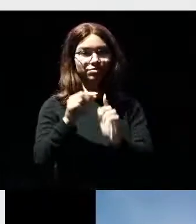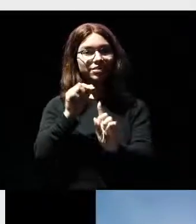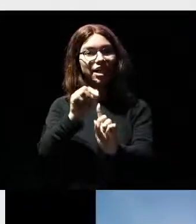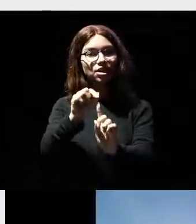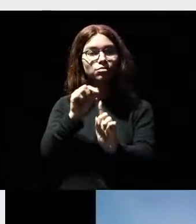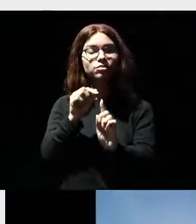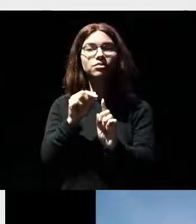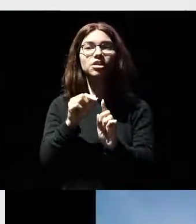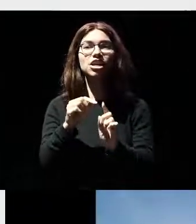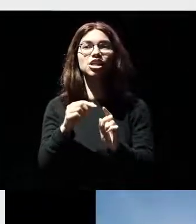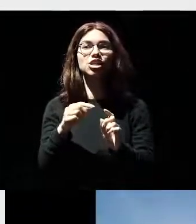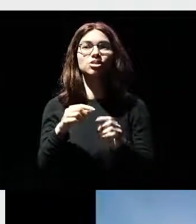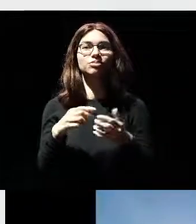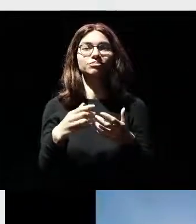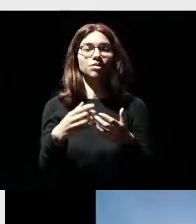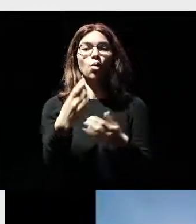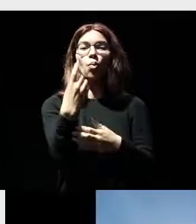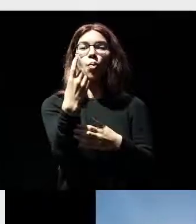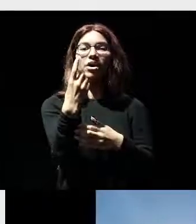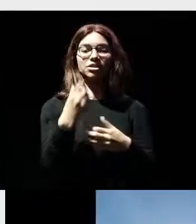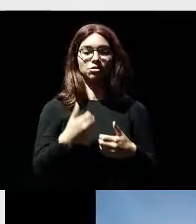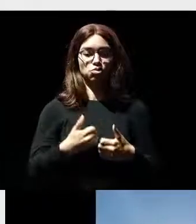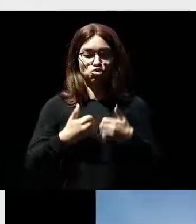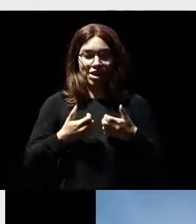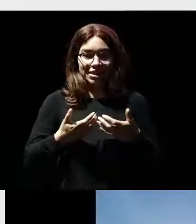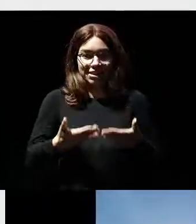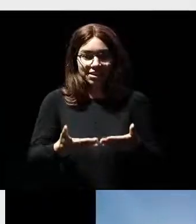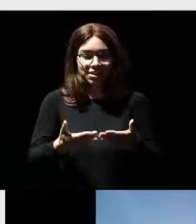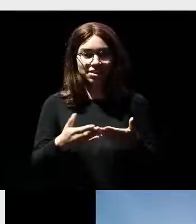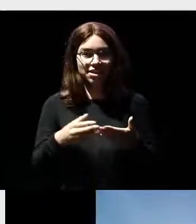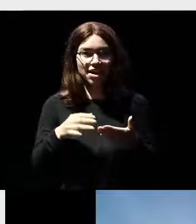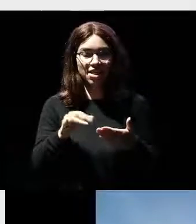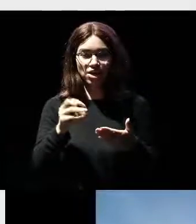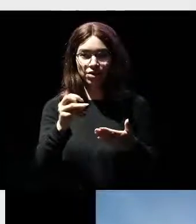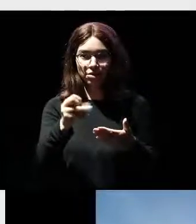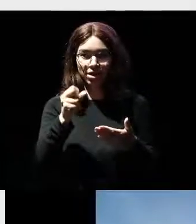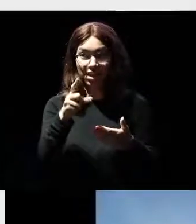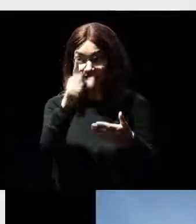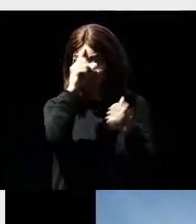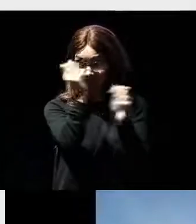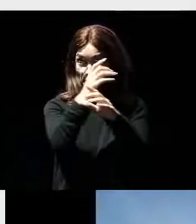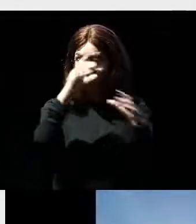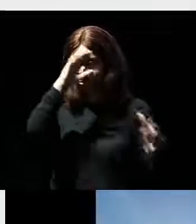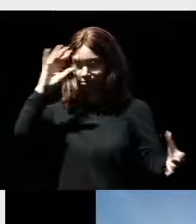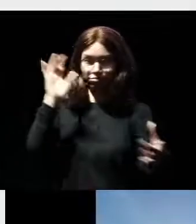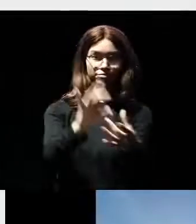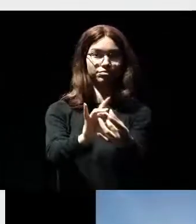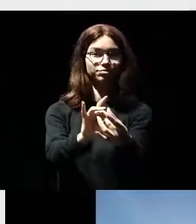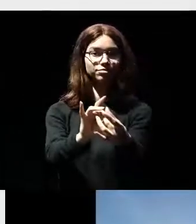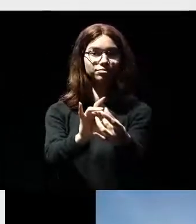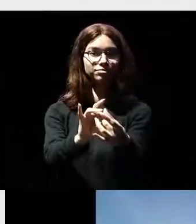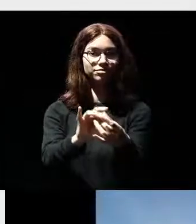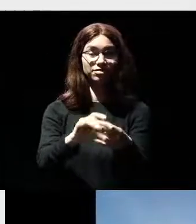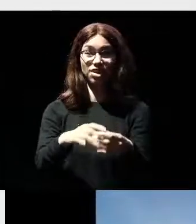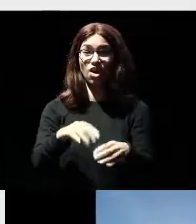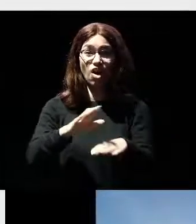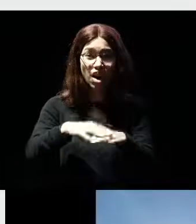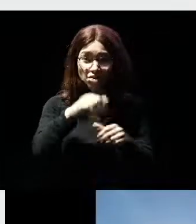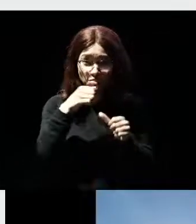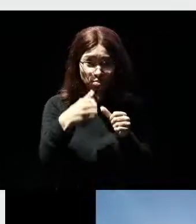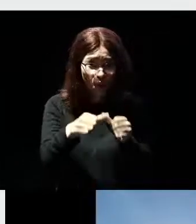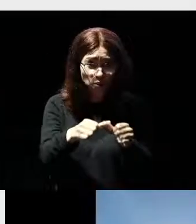singular presence. They can certainly, they're images that are on postcards, and you